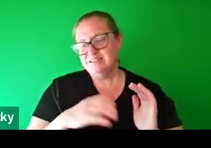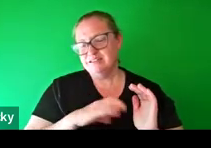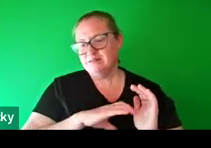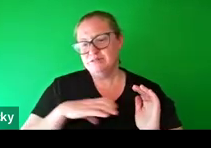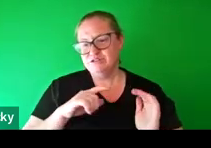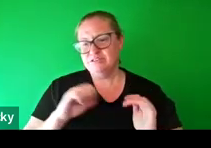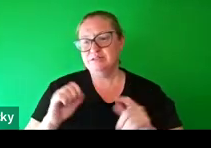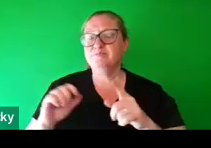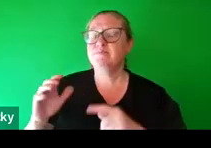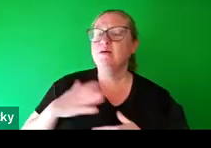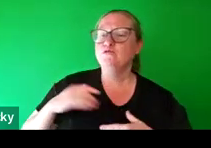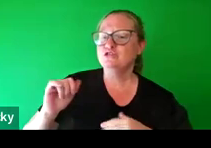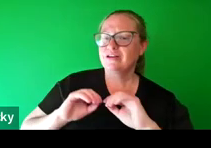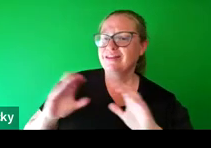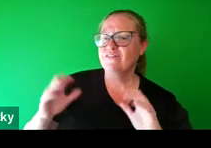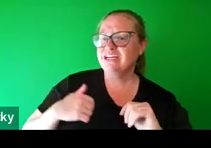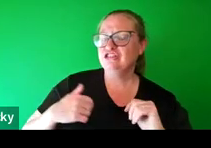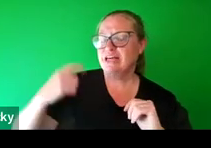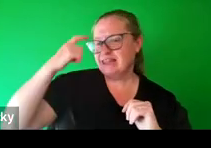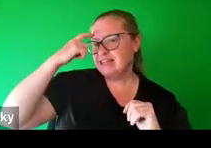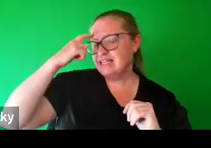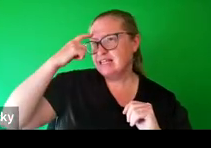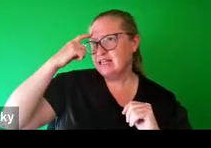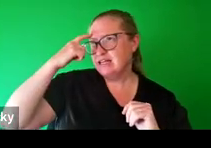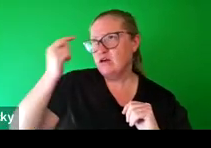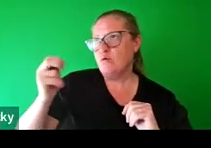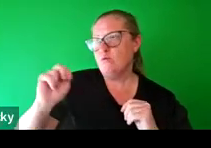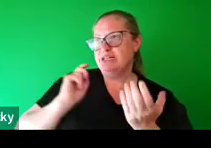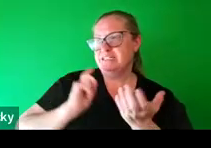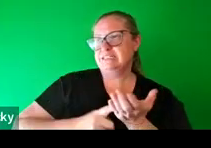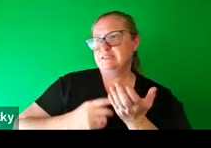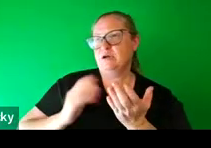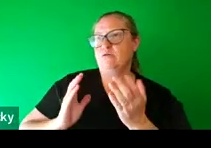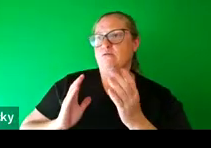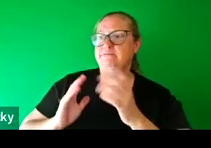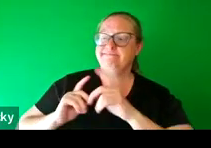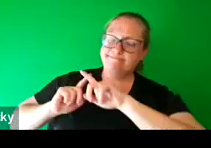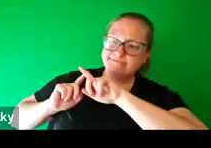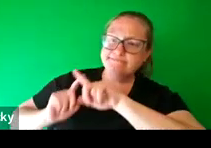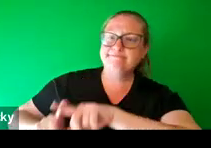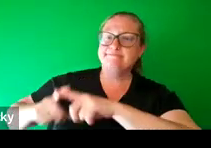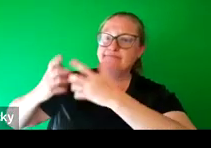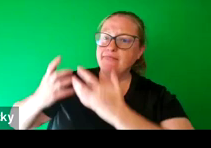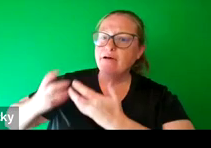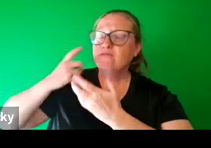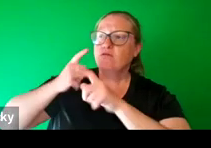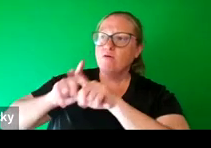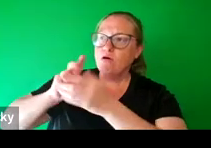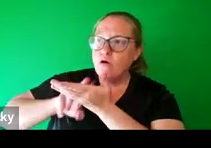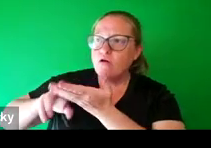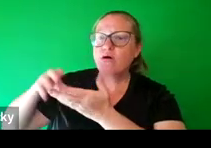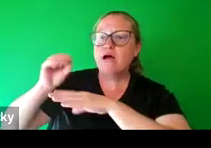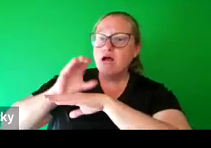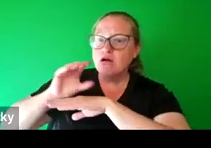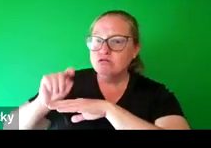I appreciate those clarifications. I think that when I talk about an over-reliance on contractors and consultants,